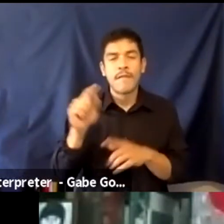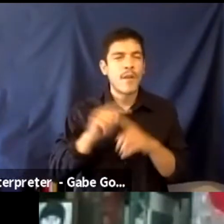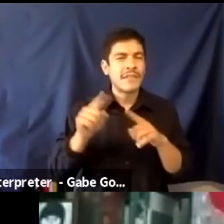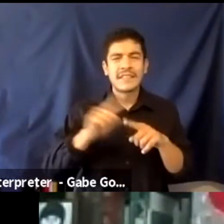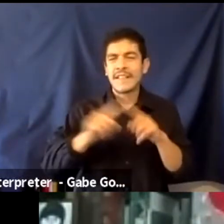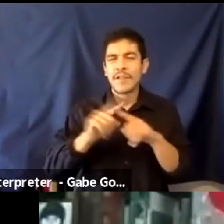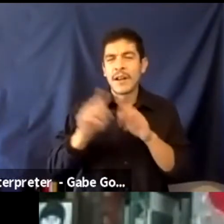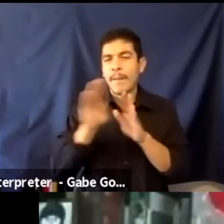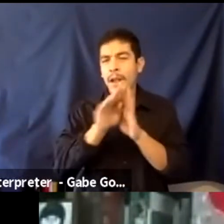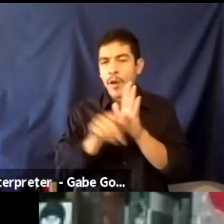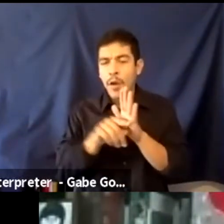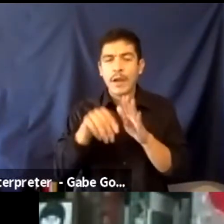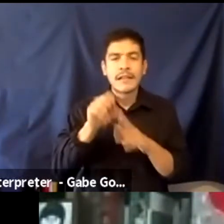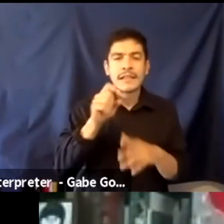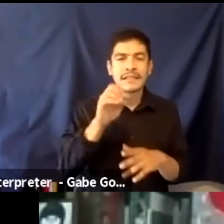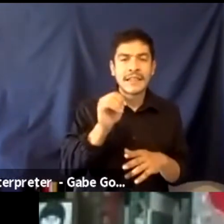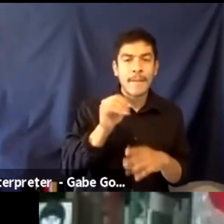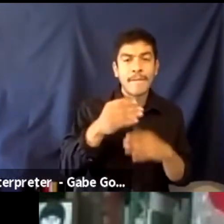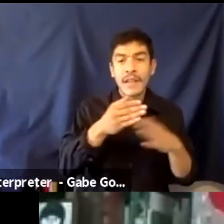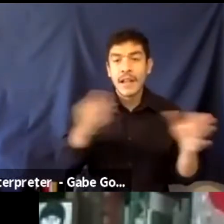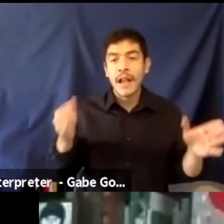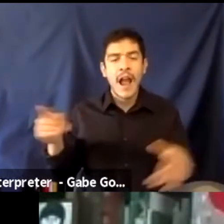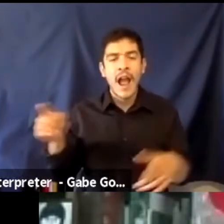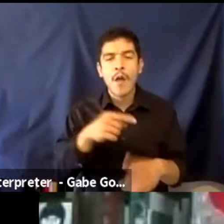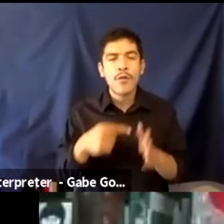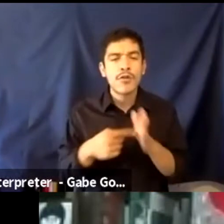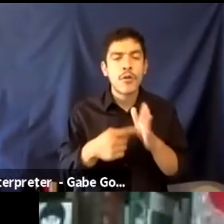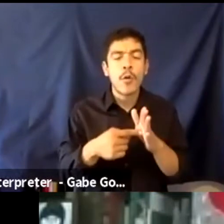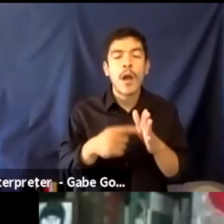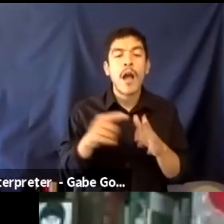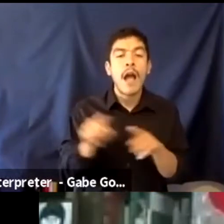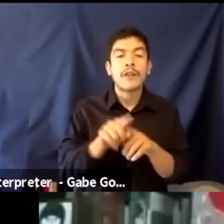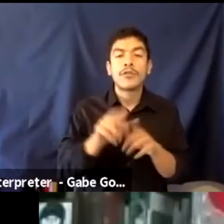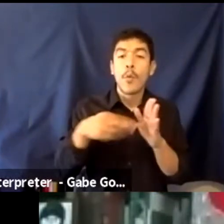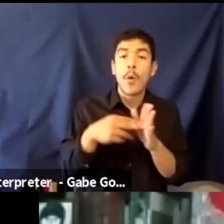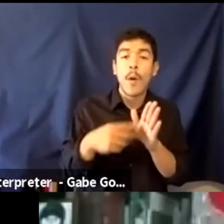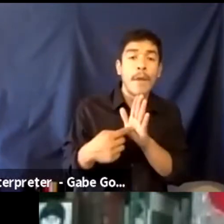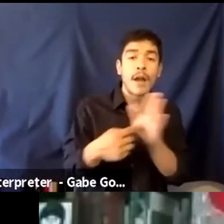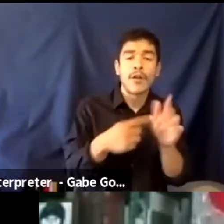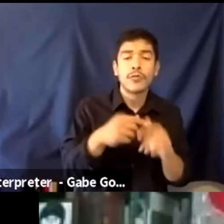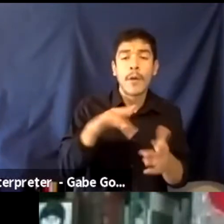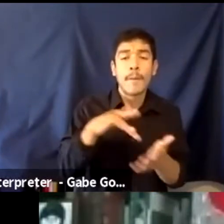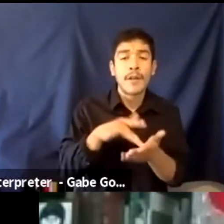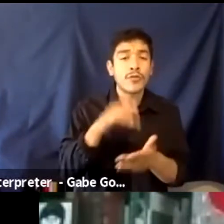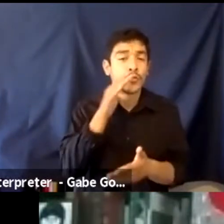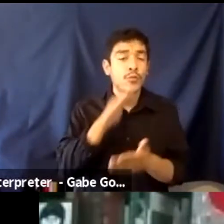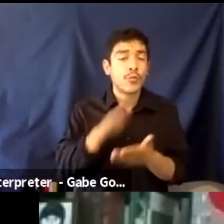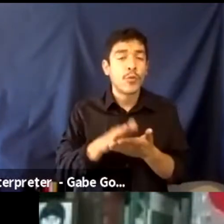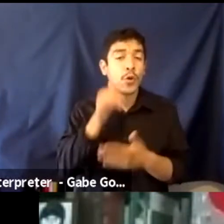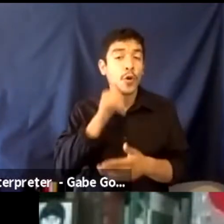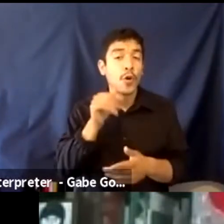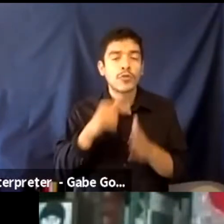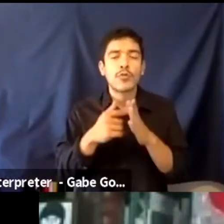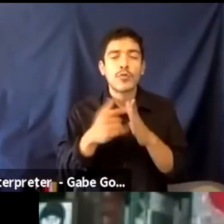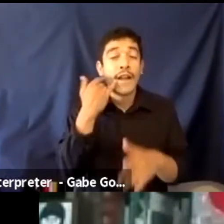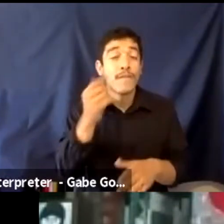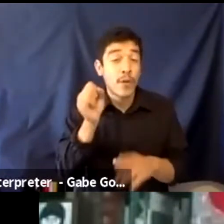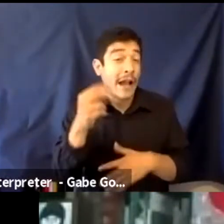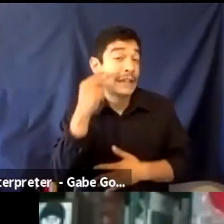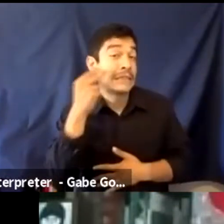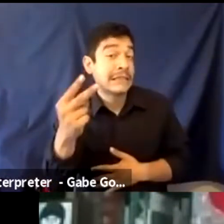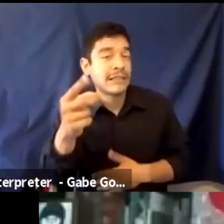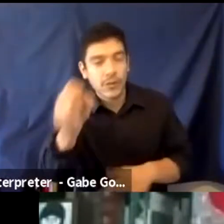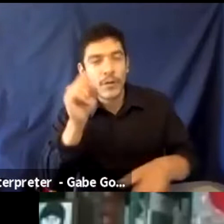and STEM fields. And we serve as role models to middle school girls to show that if you can see it, then you can be it. So as ambassadors, we do